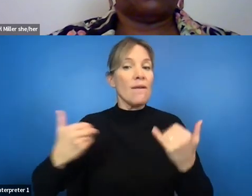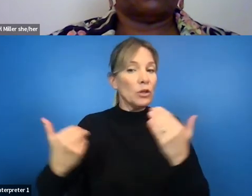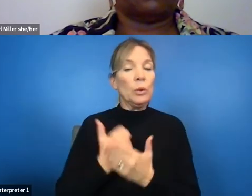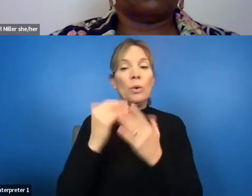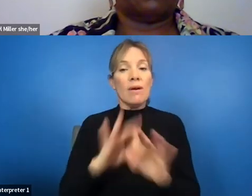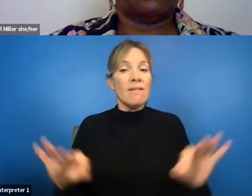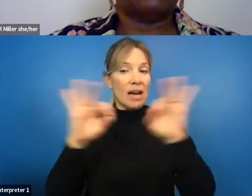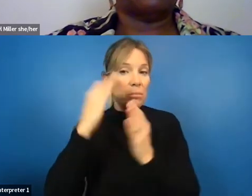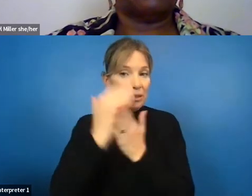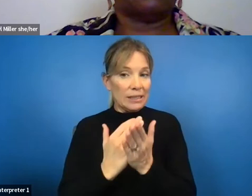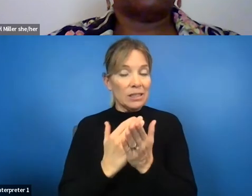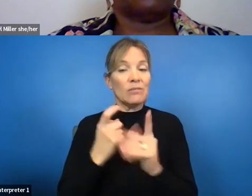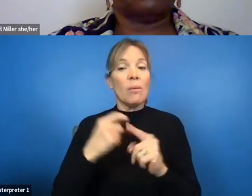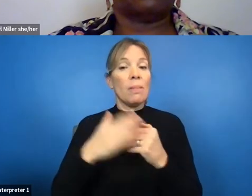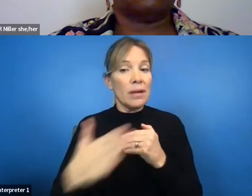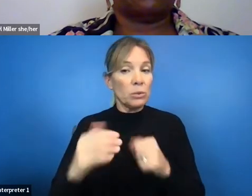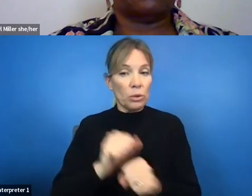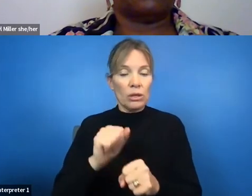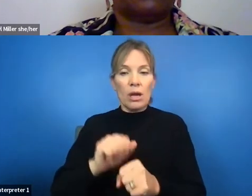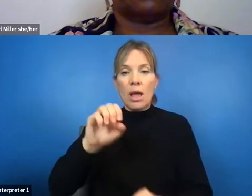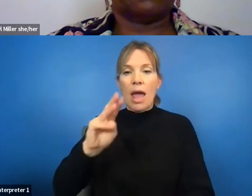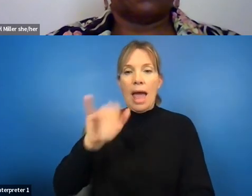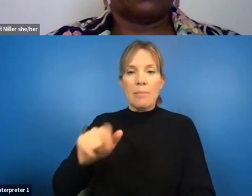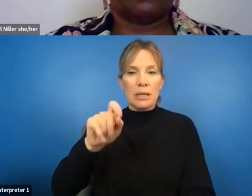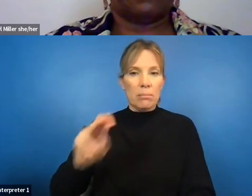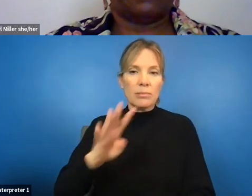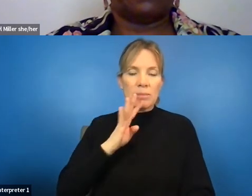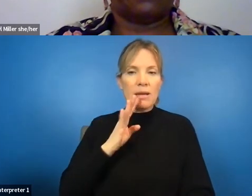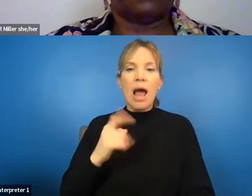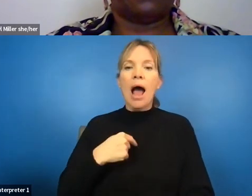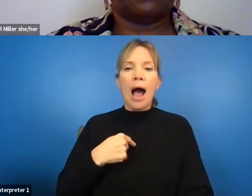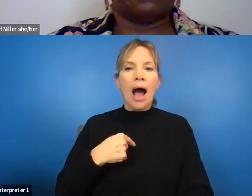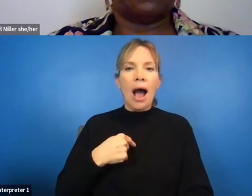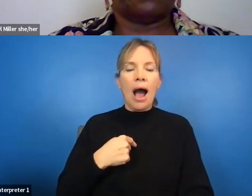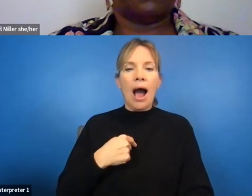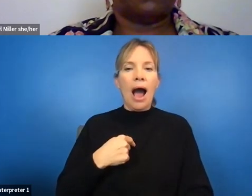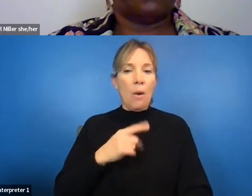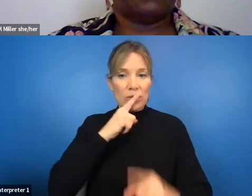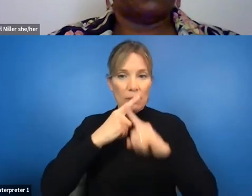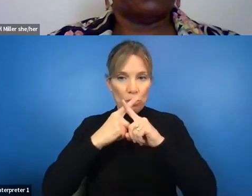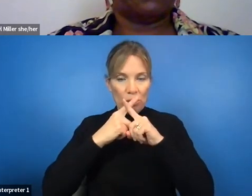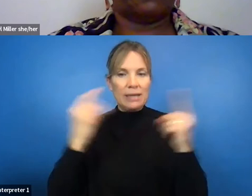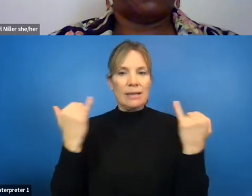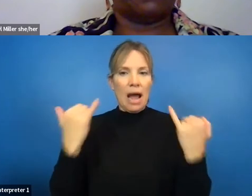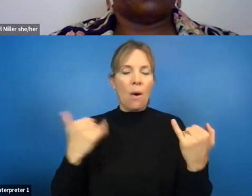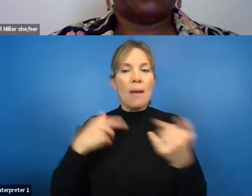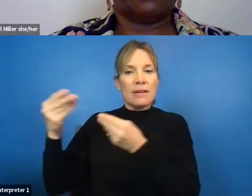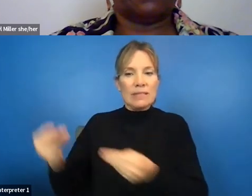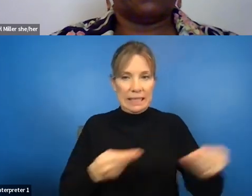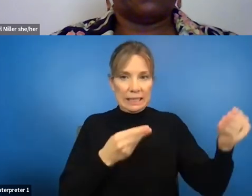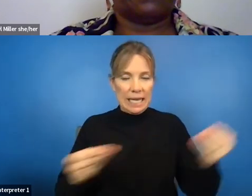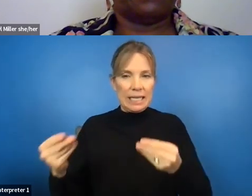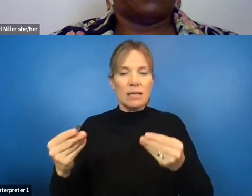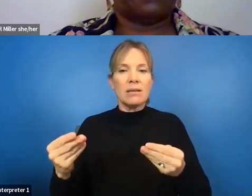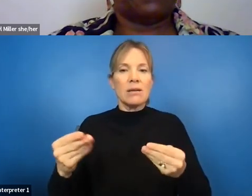coming. This is Emily Blum speaking, and I took myself off mute because I'm going to be facilitating